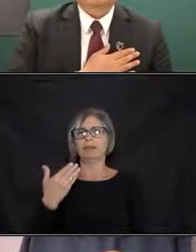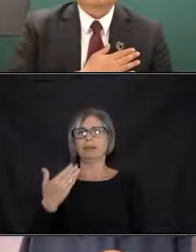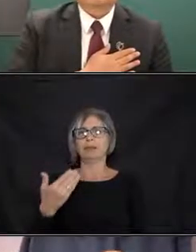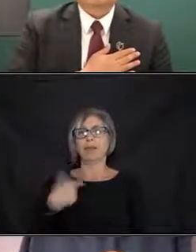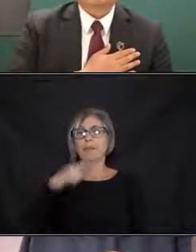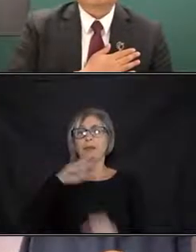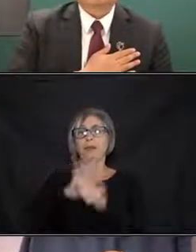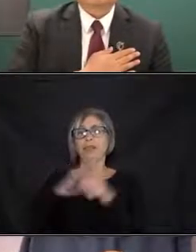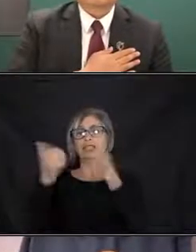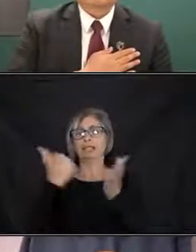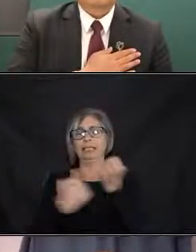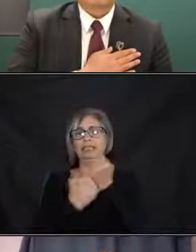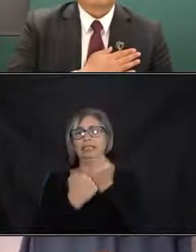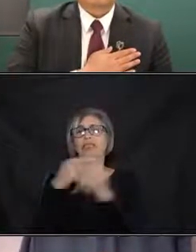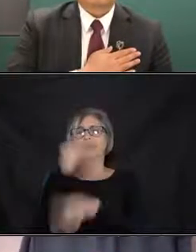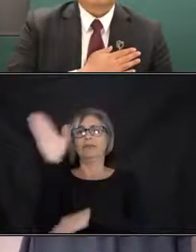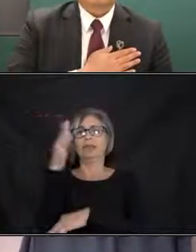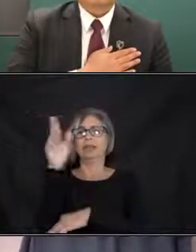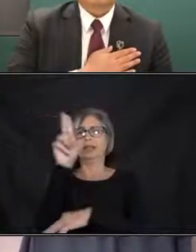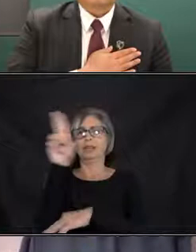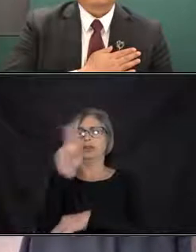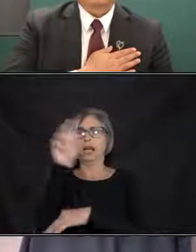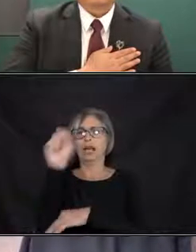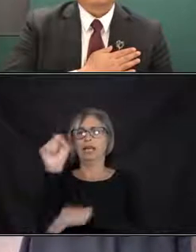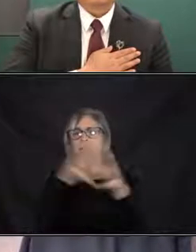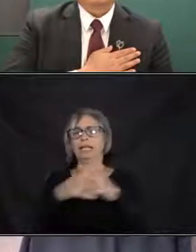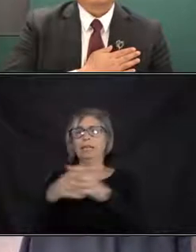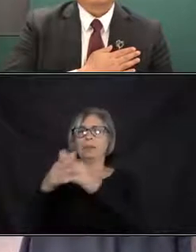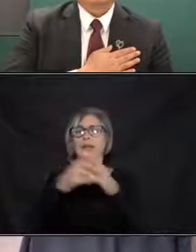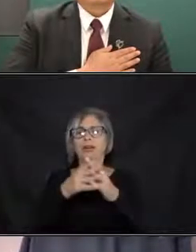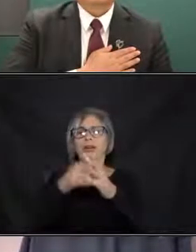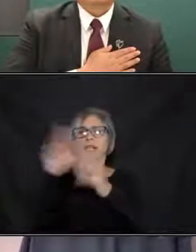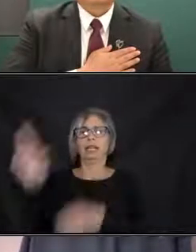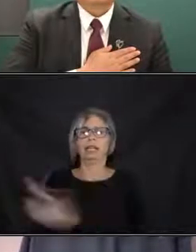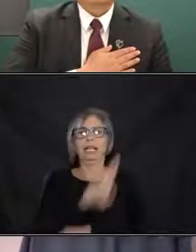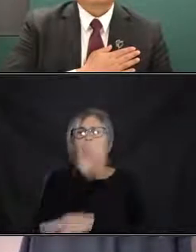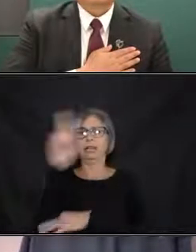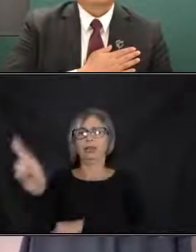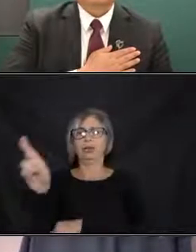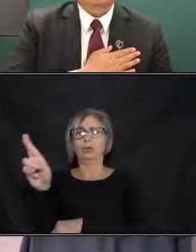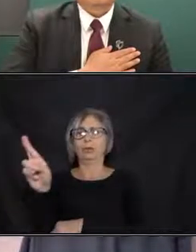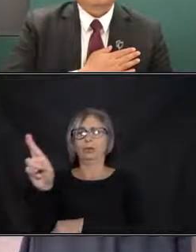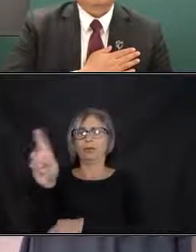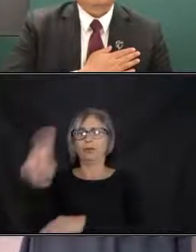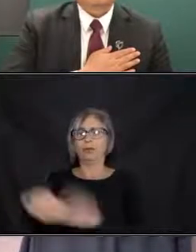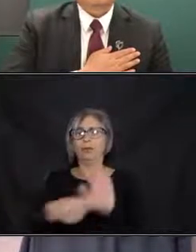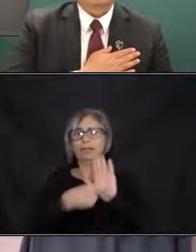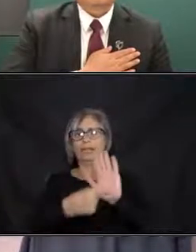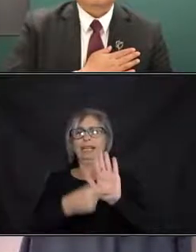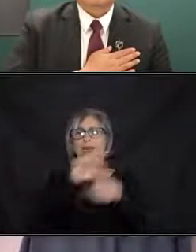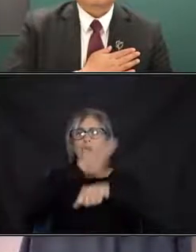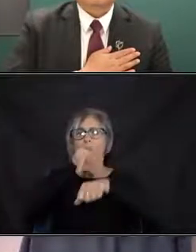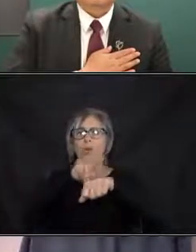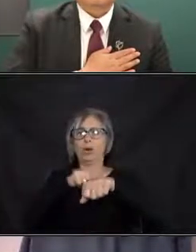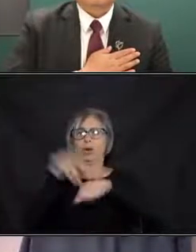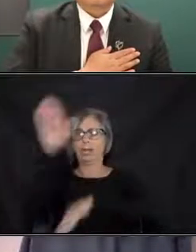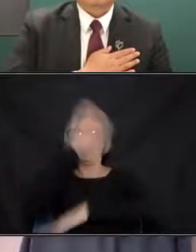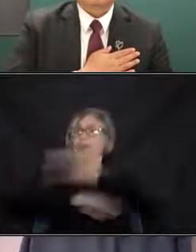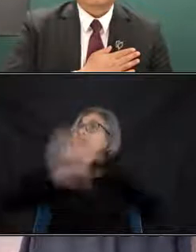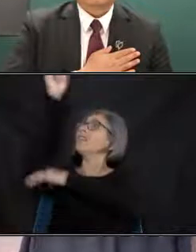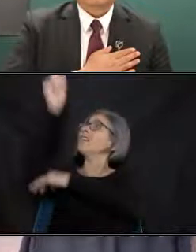I pledge allegiance to the flag of the United States of America, and to the republic for which it stands,